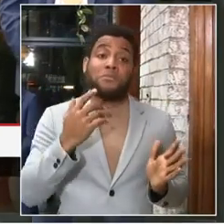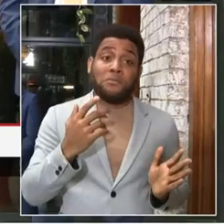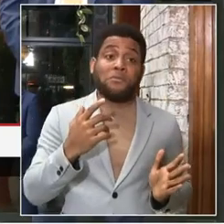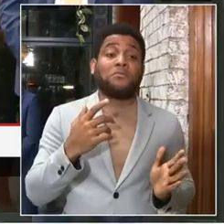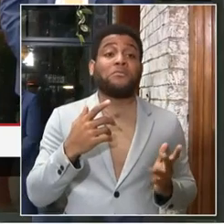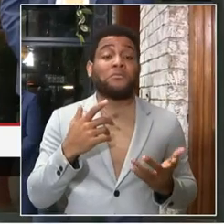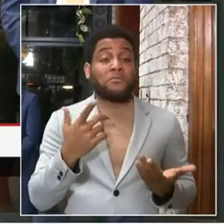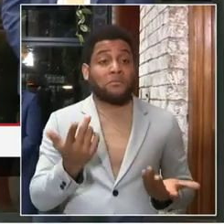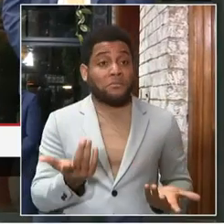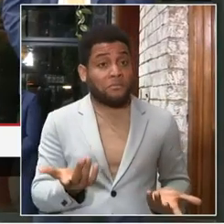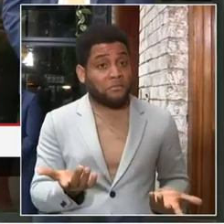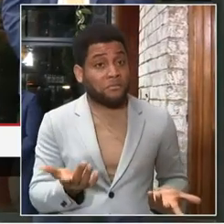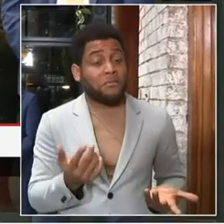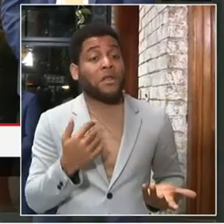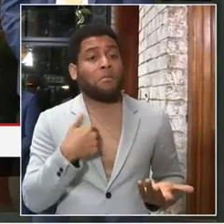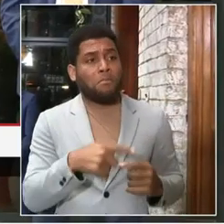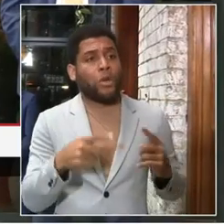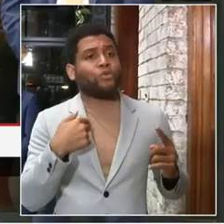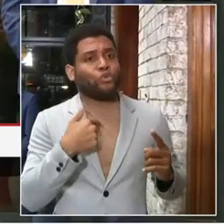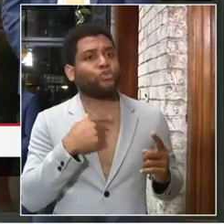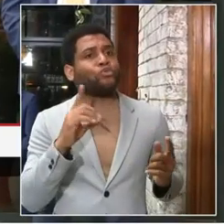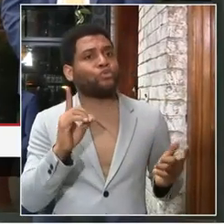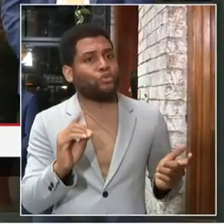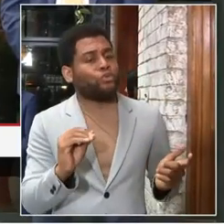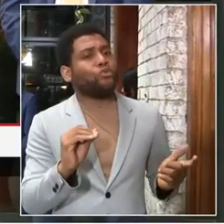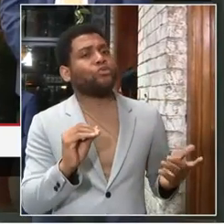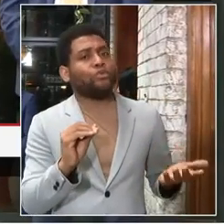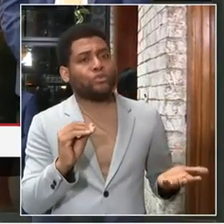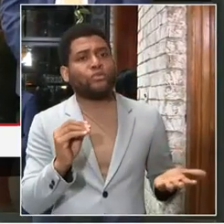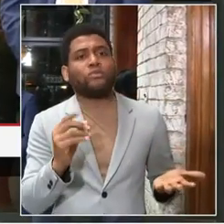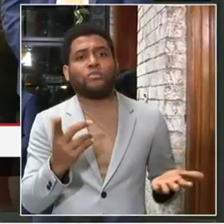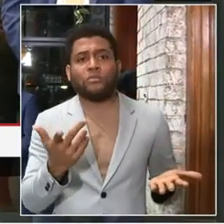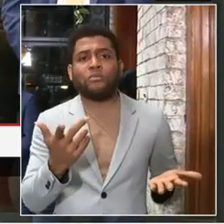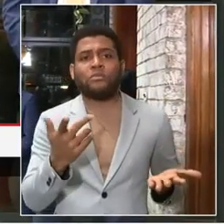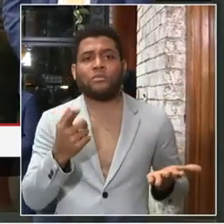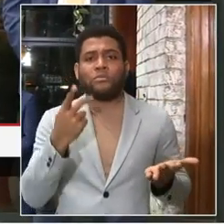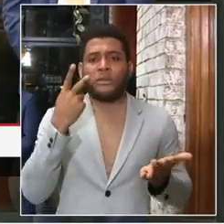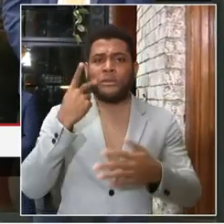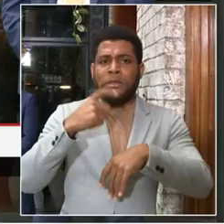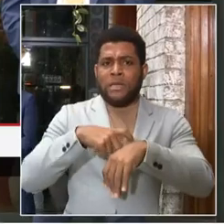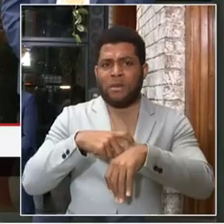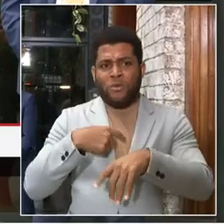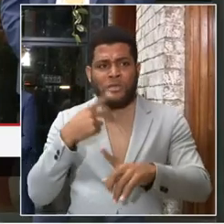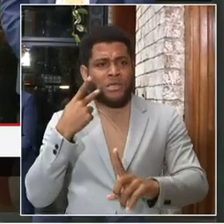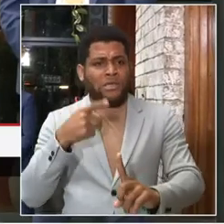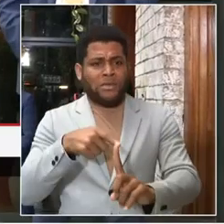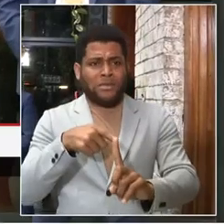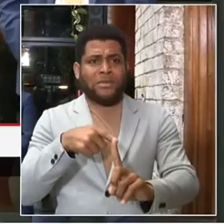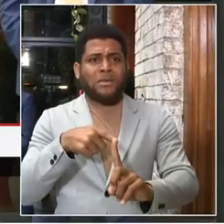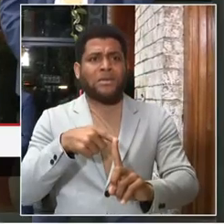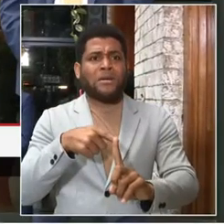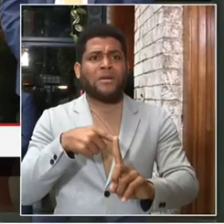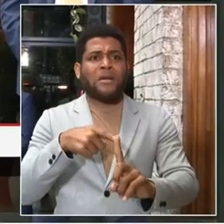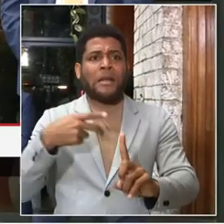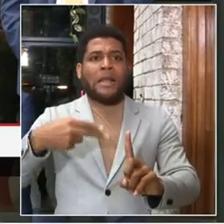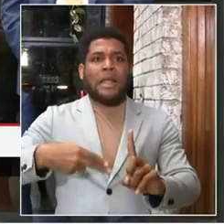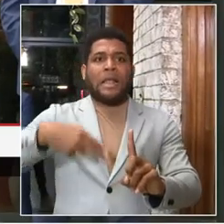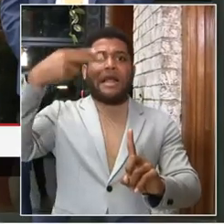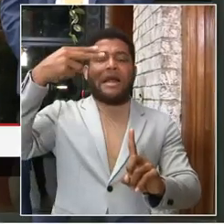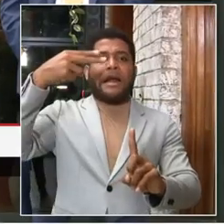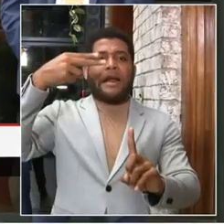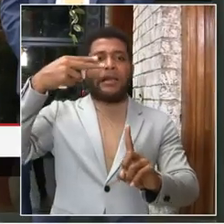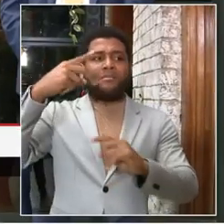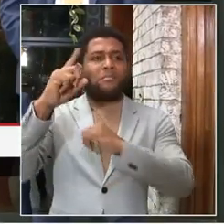point to a time when we had higher prosecutions, more police officers, higher closure